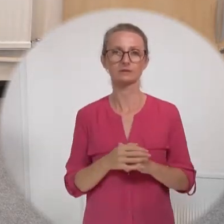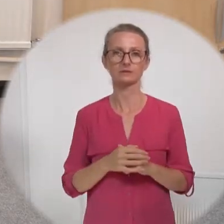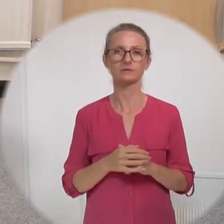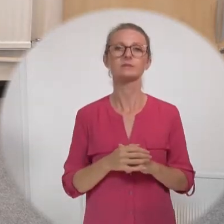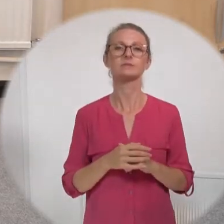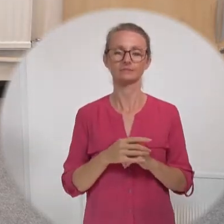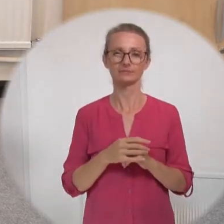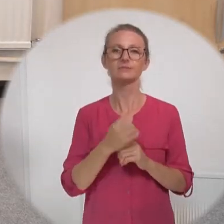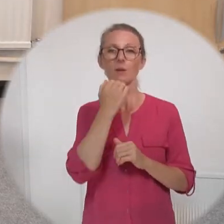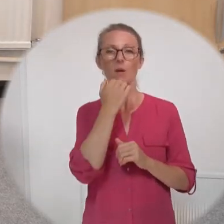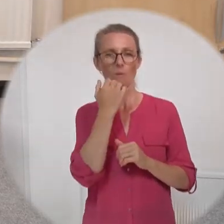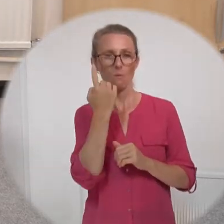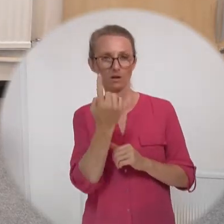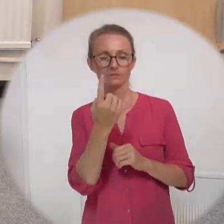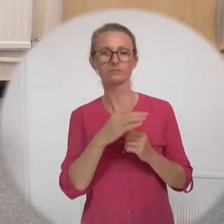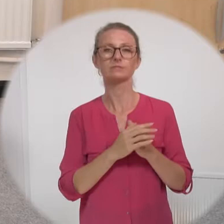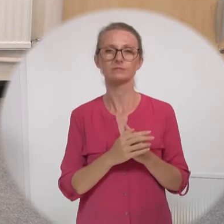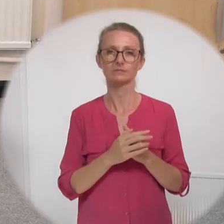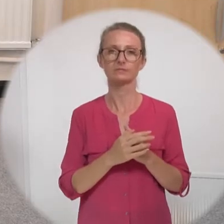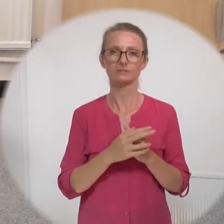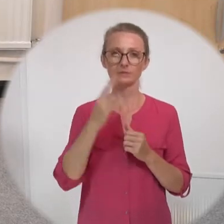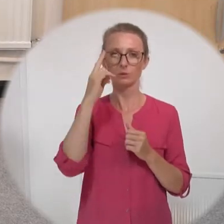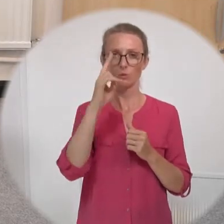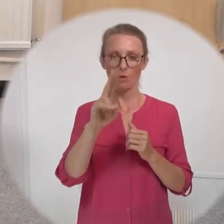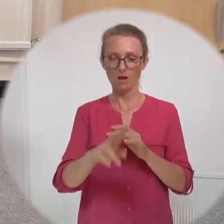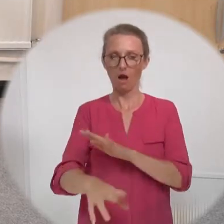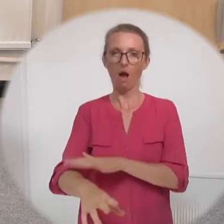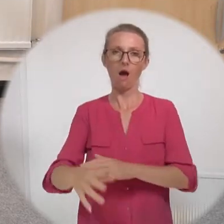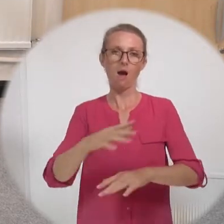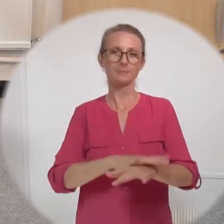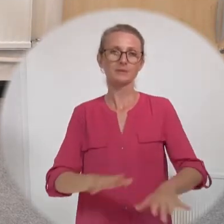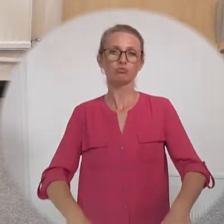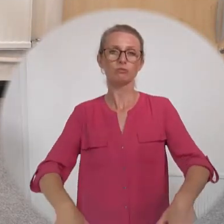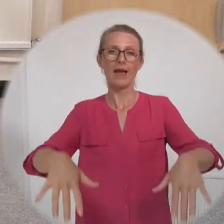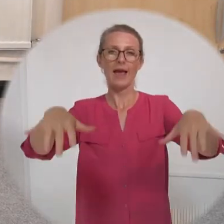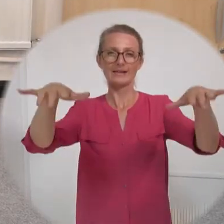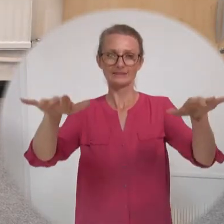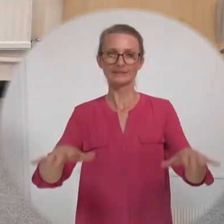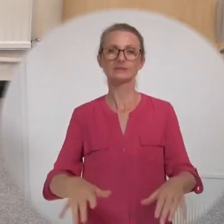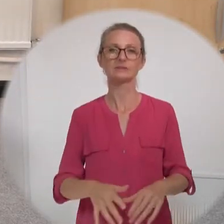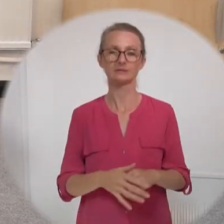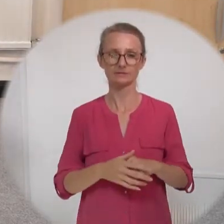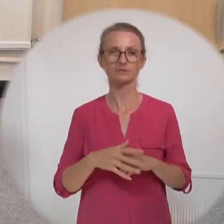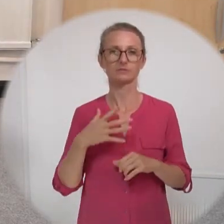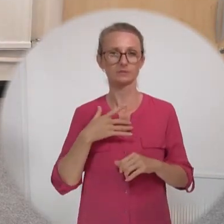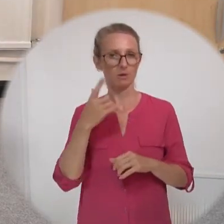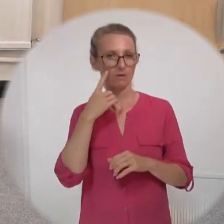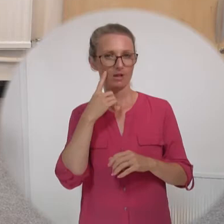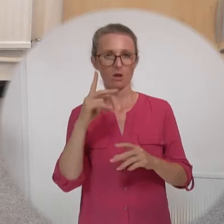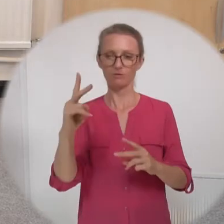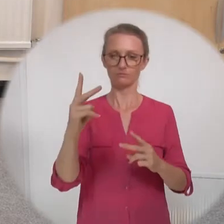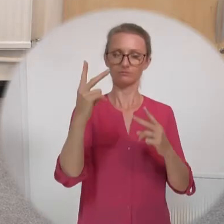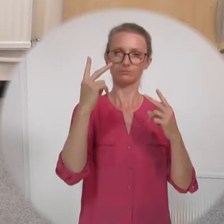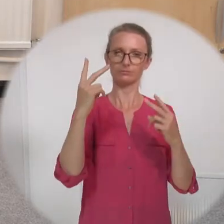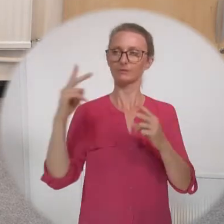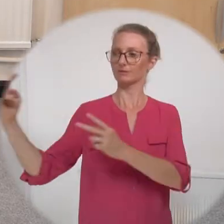Movement 1 is called raising arms. So I'll show you that from the front view and also from the diagonal view. So